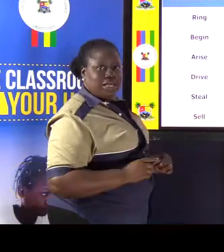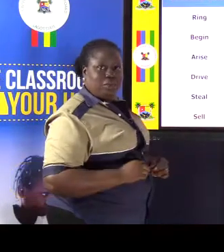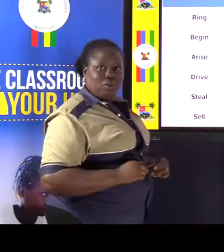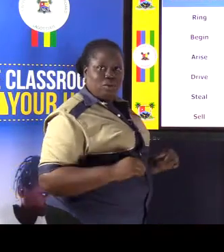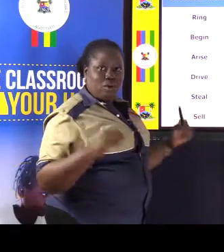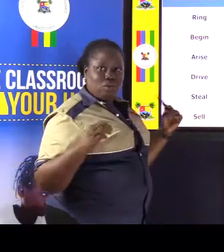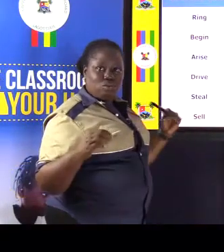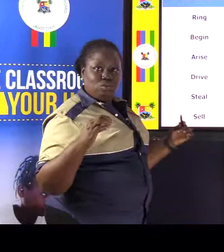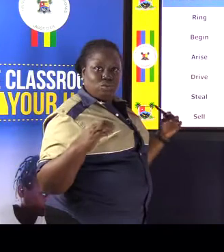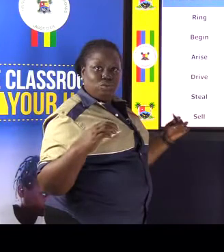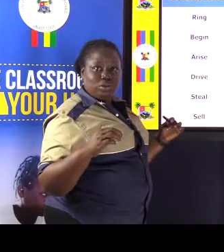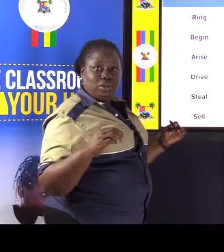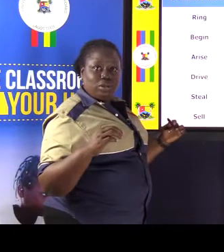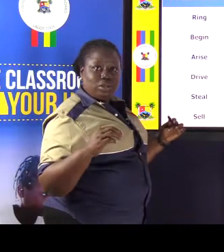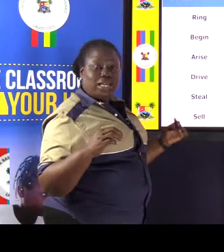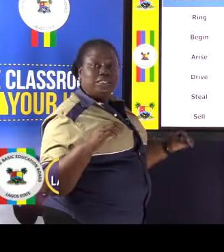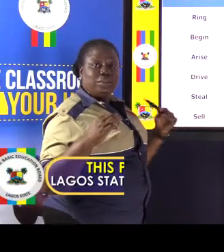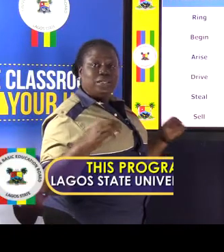That is